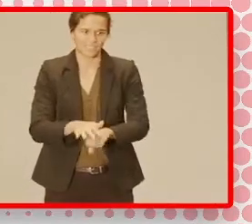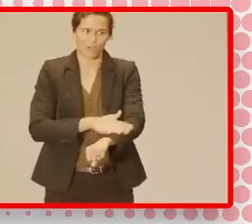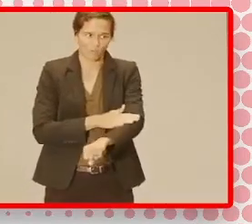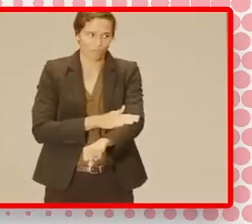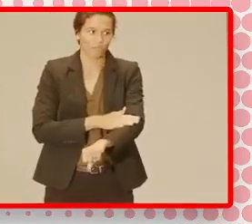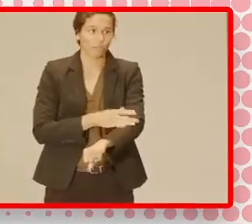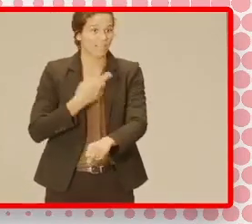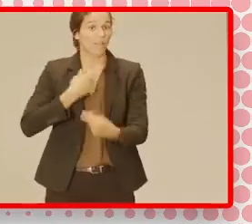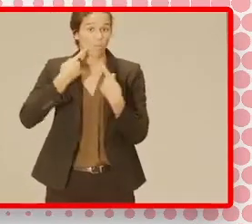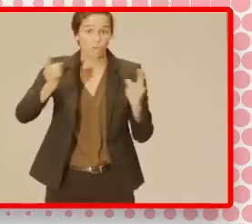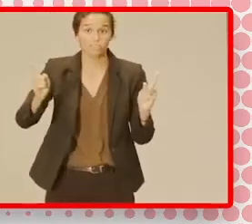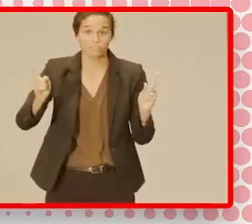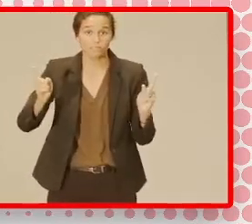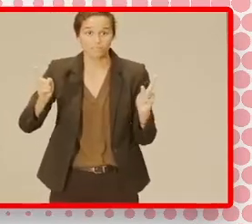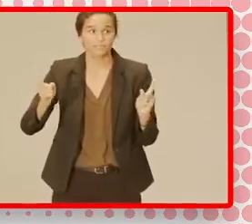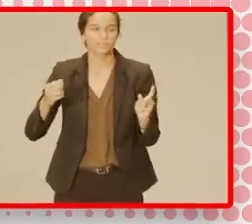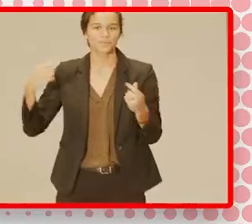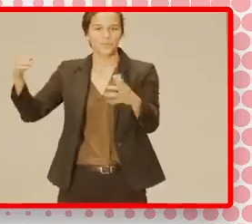it works.